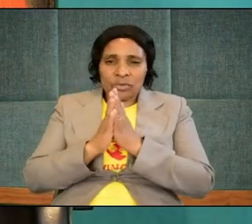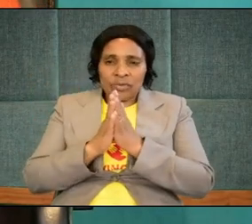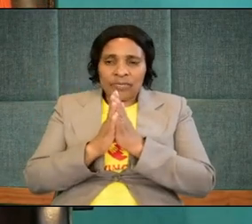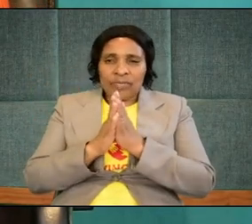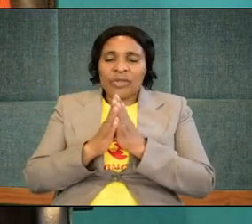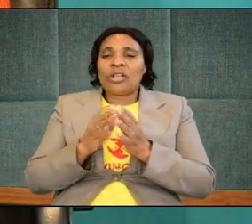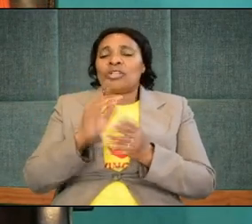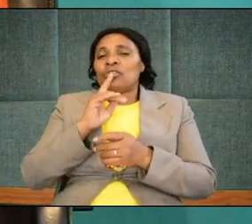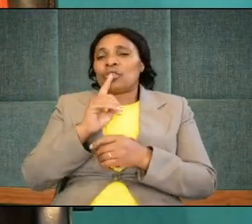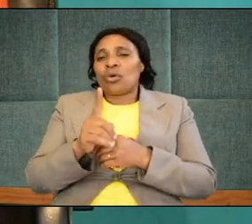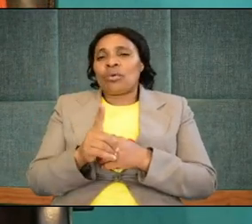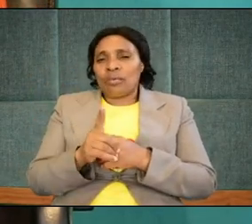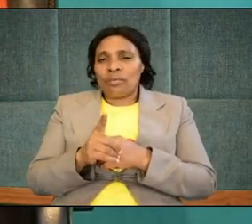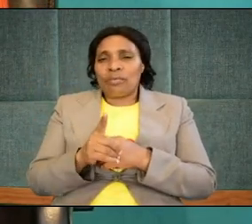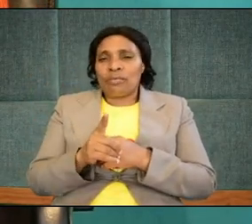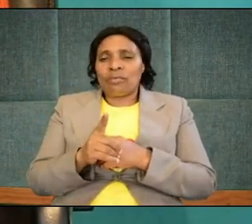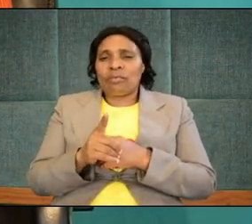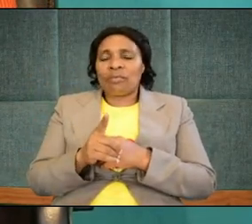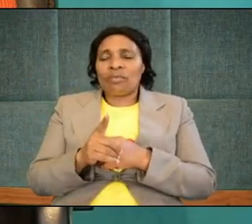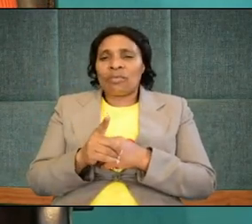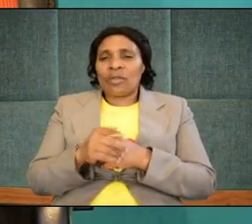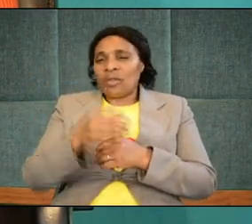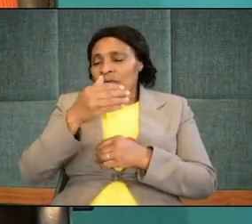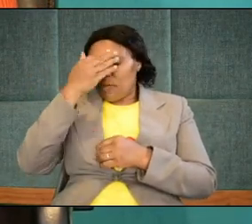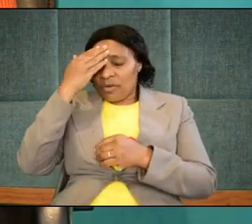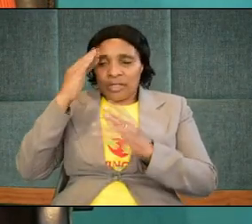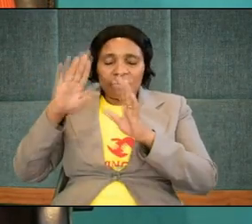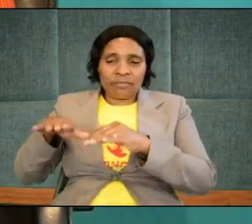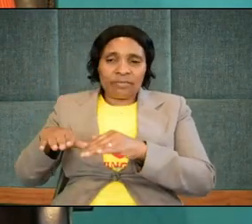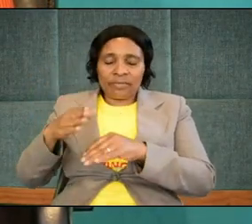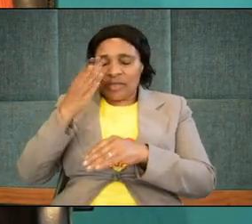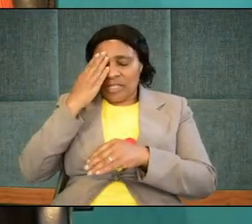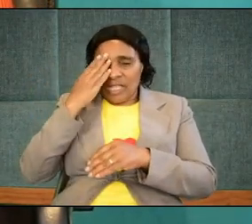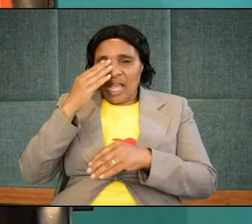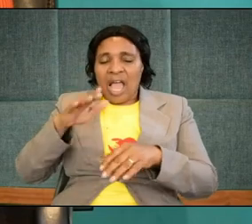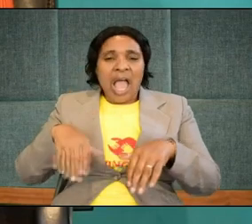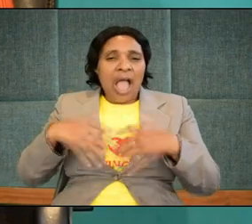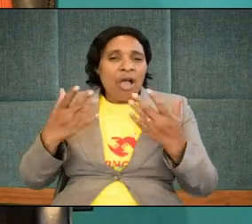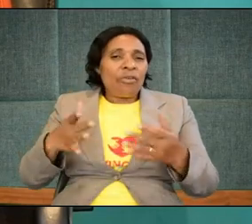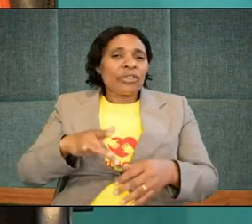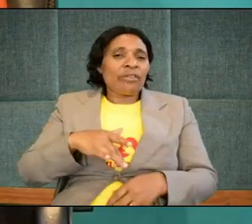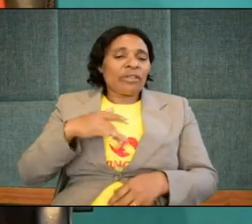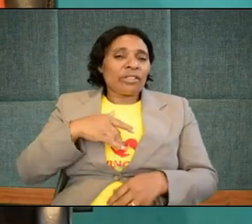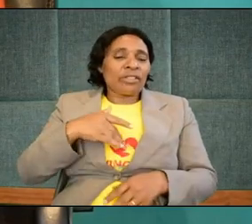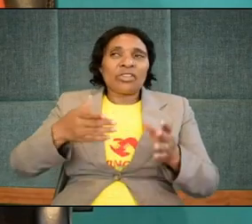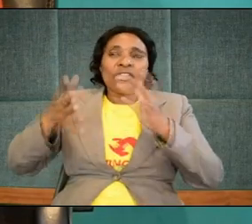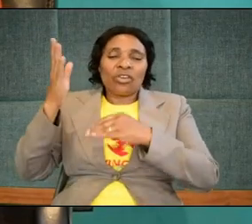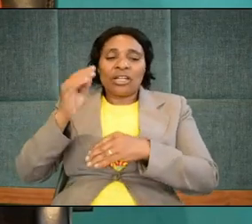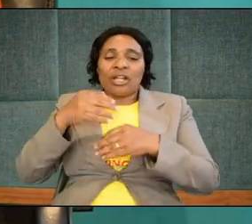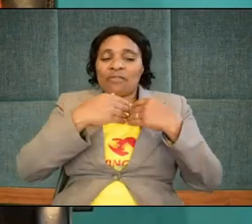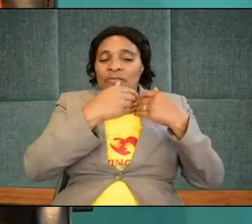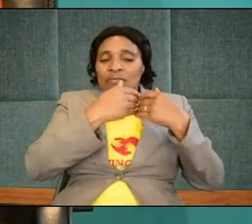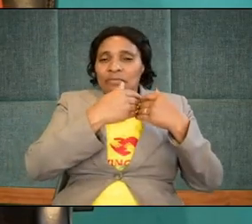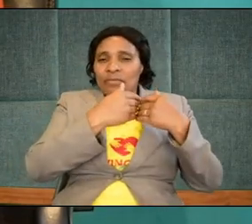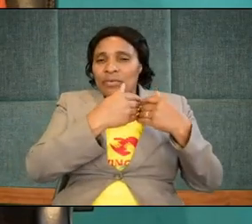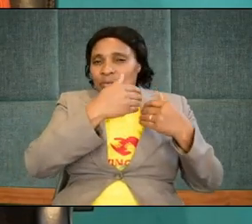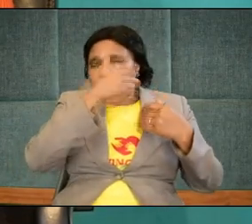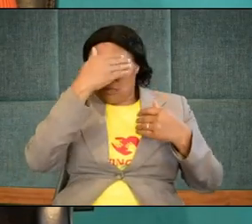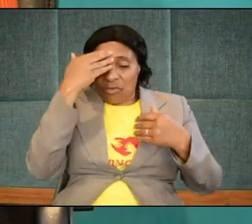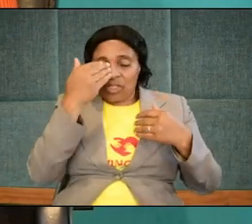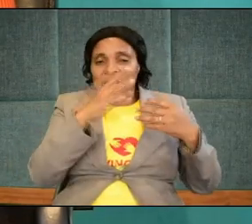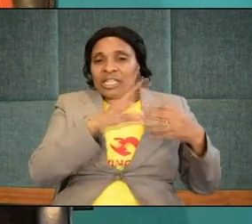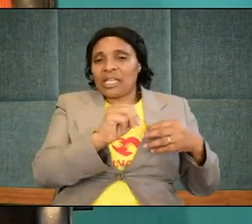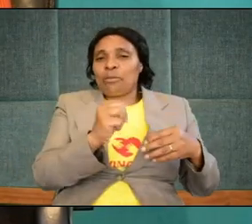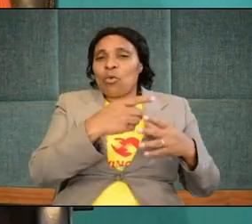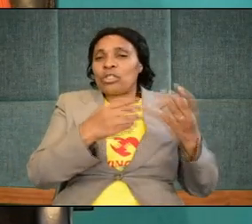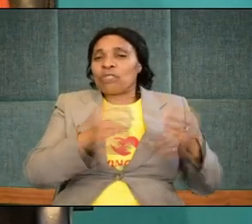So now let's forget about the Israelites a bit, how they were feeling when it looked like God had forgotten them and not providing them with